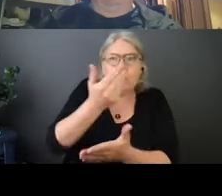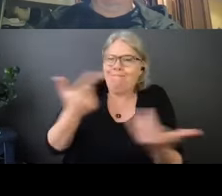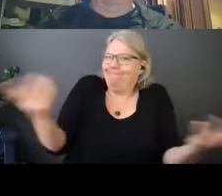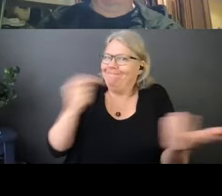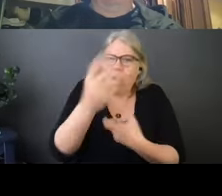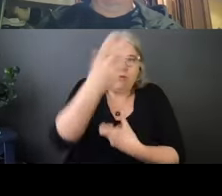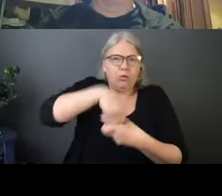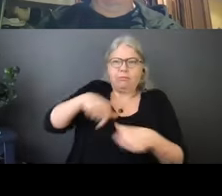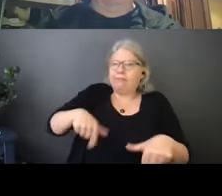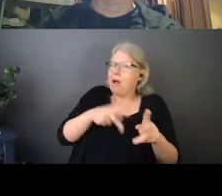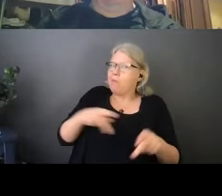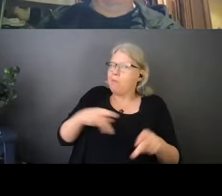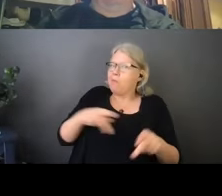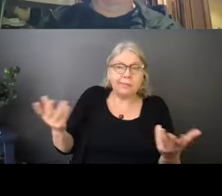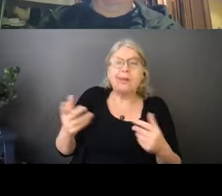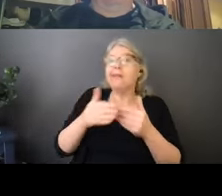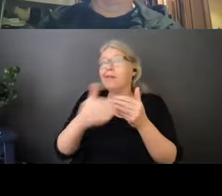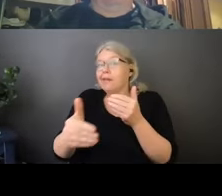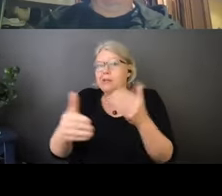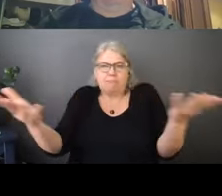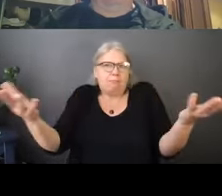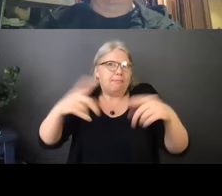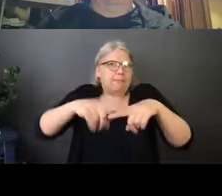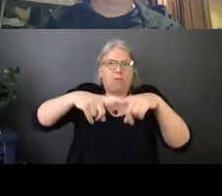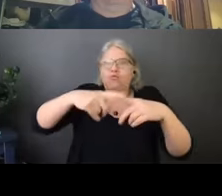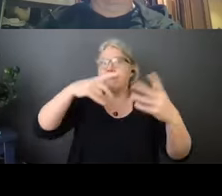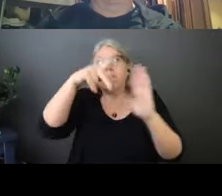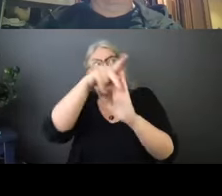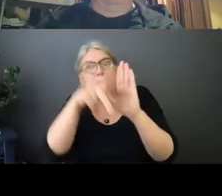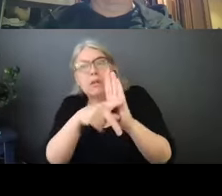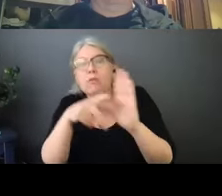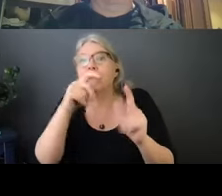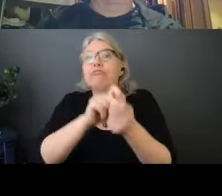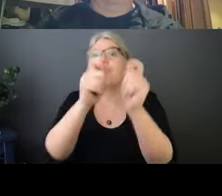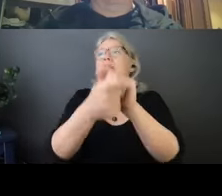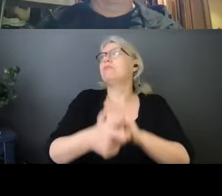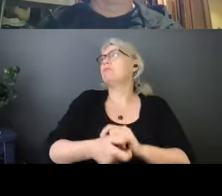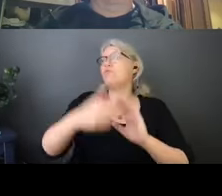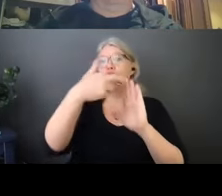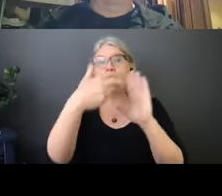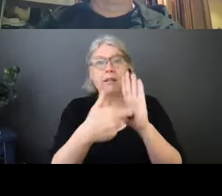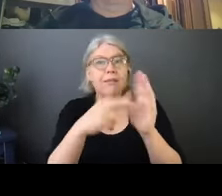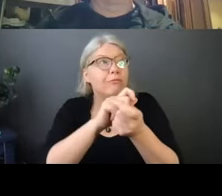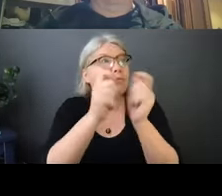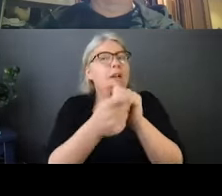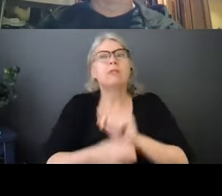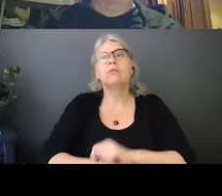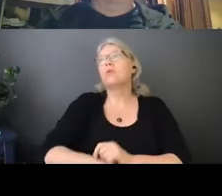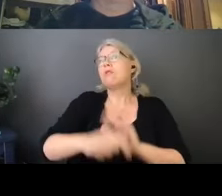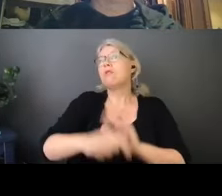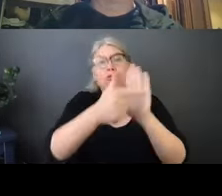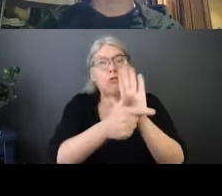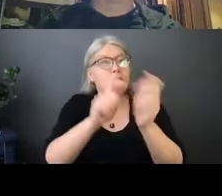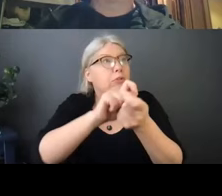change depending on possible policy, regulation and law changes in Ontario.